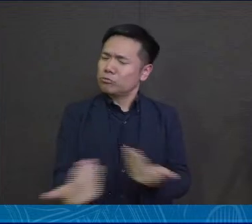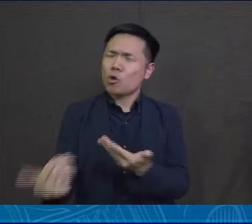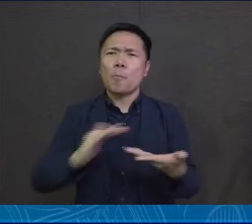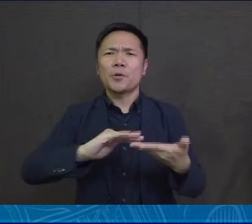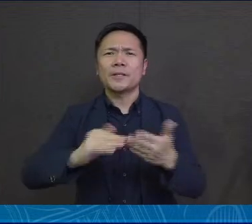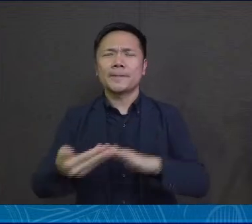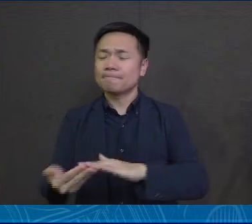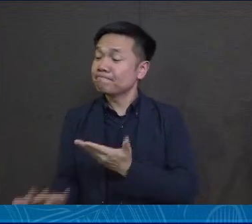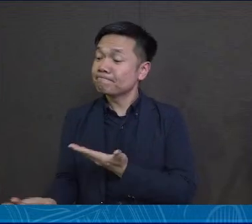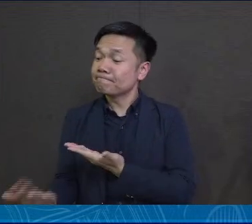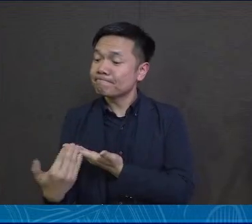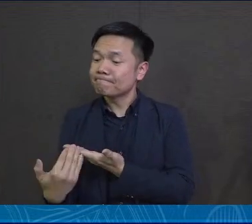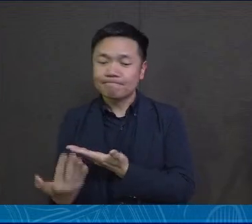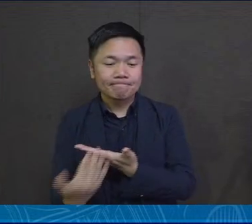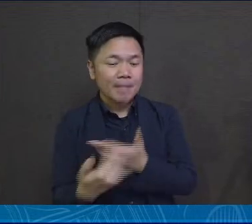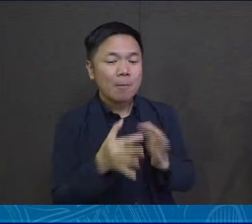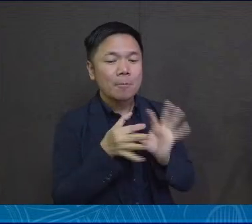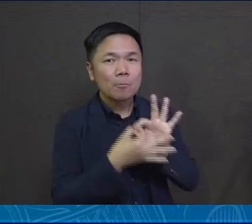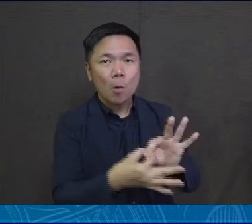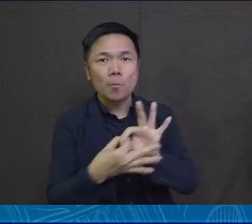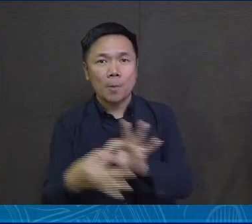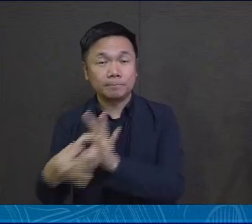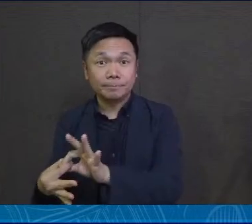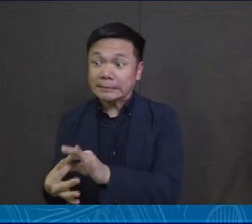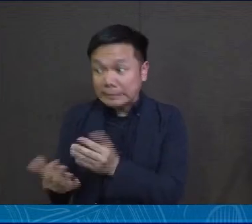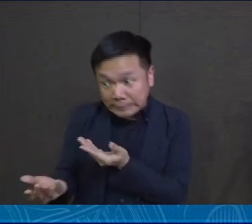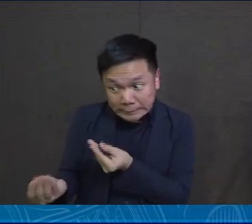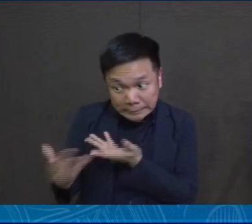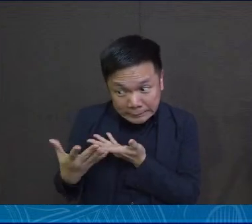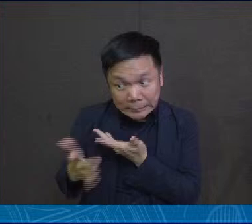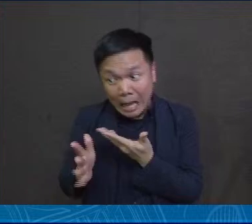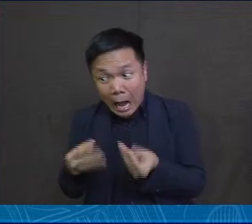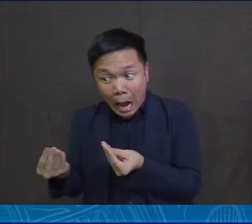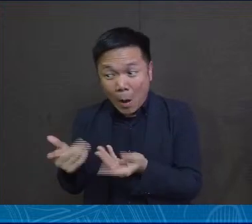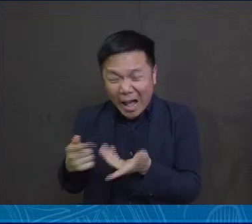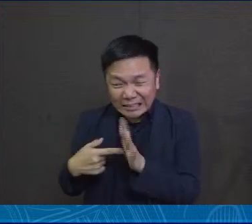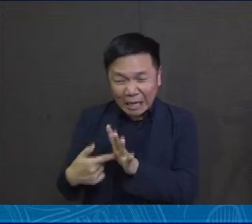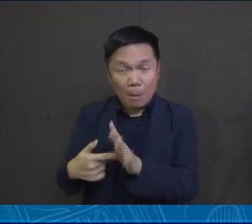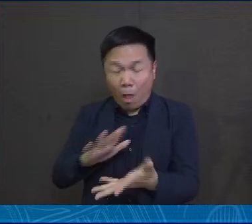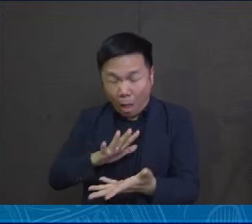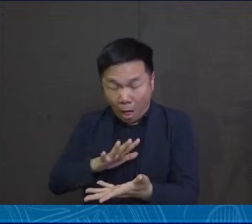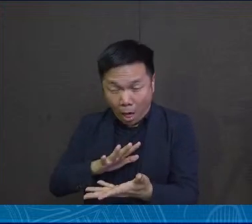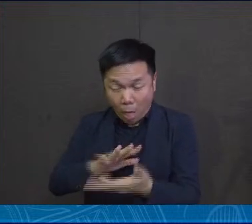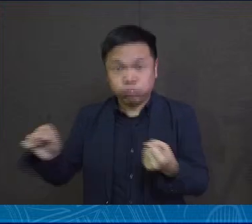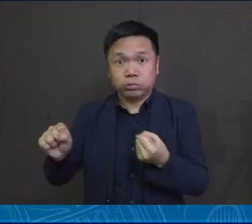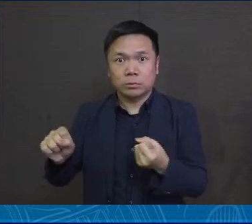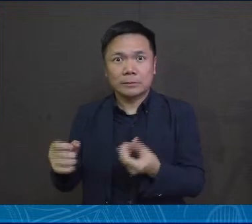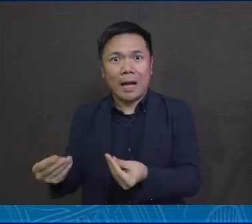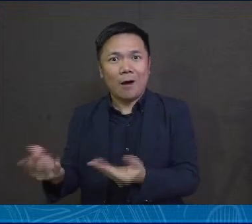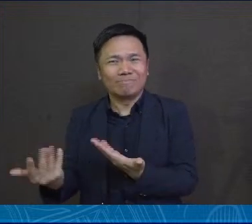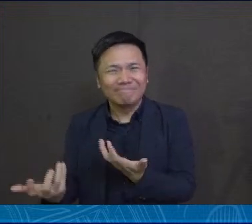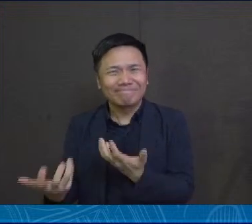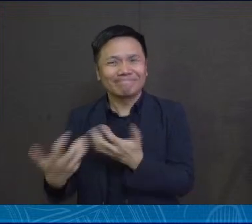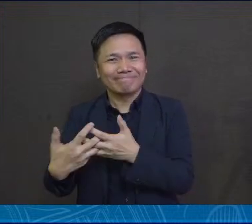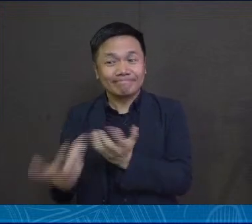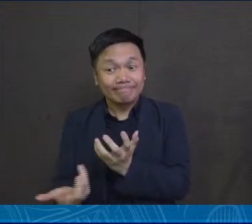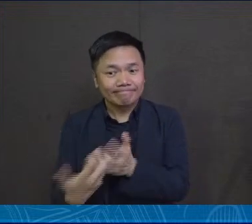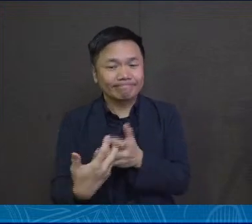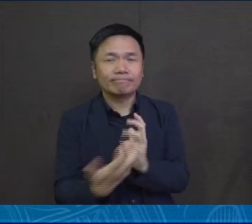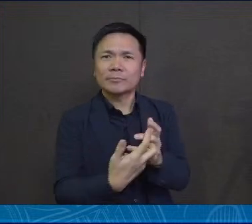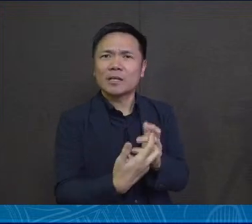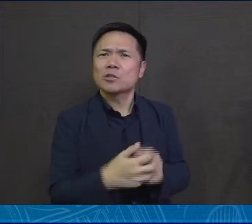the key risks are when the aftermath of a disaster event hits. So for us, it's important to